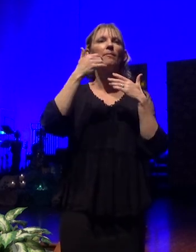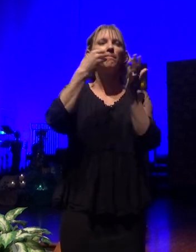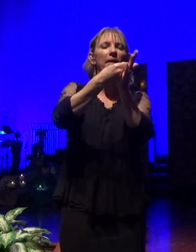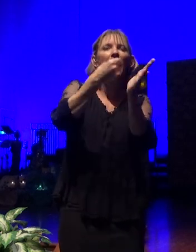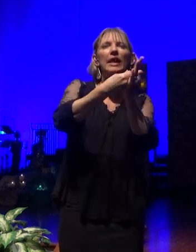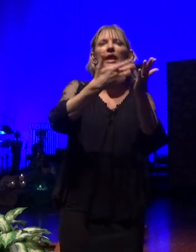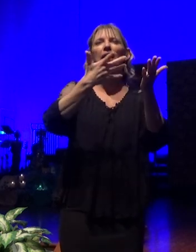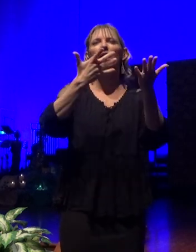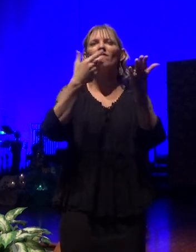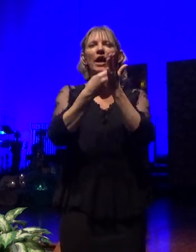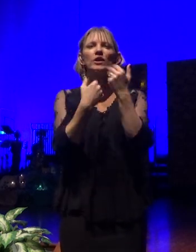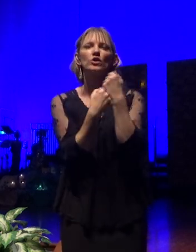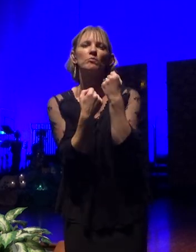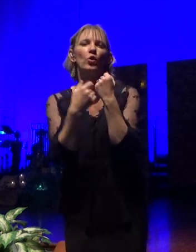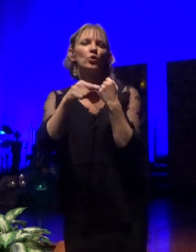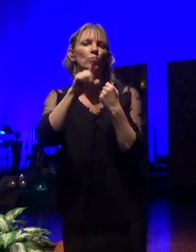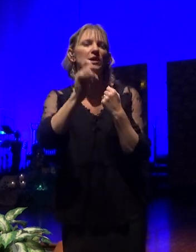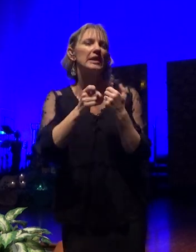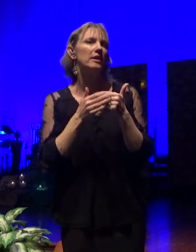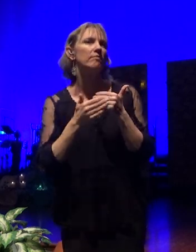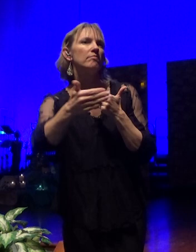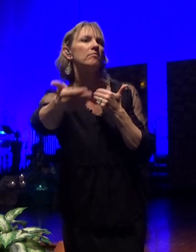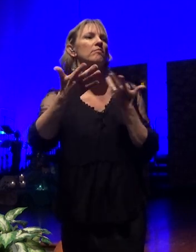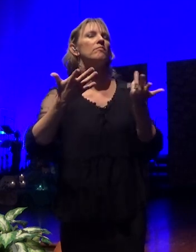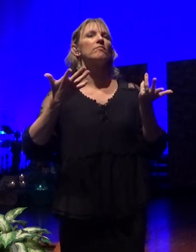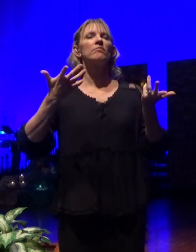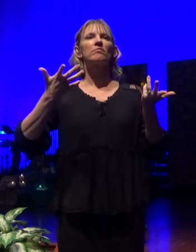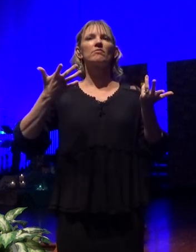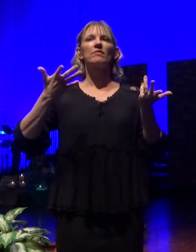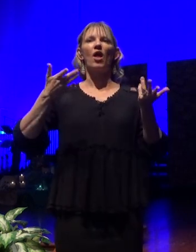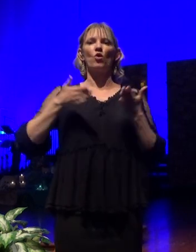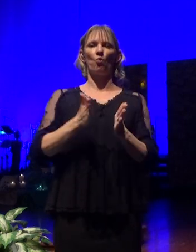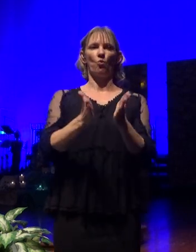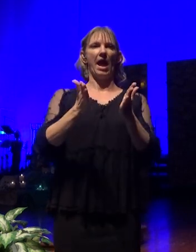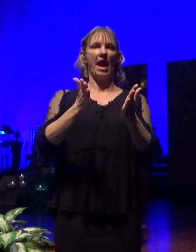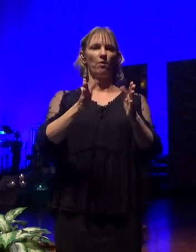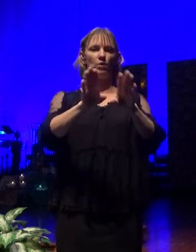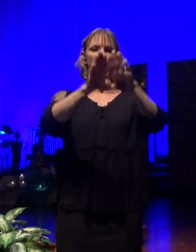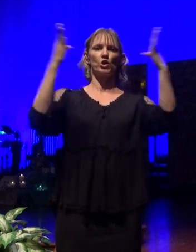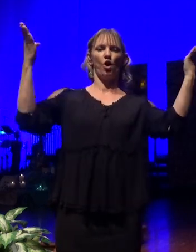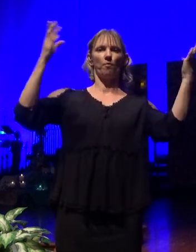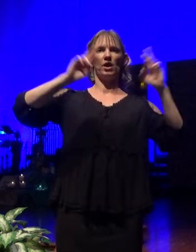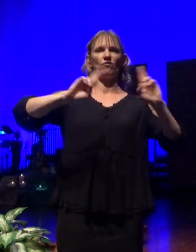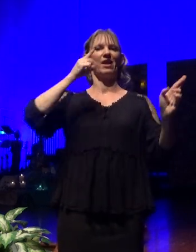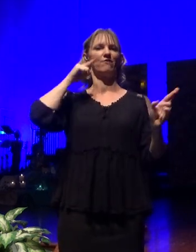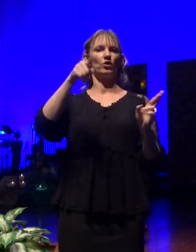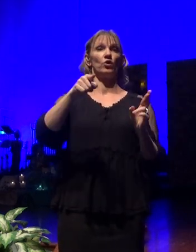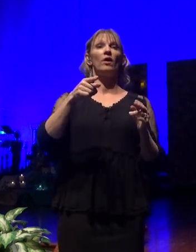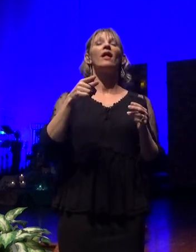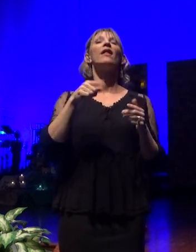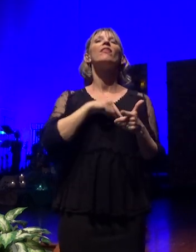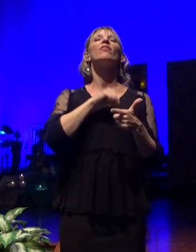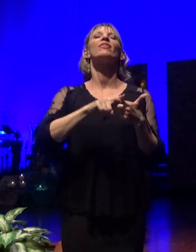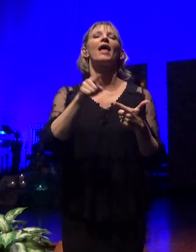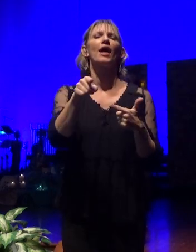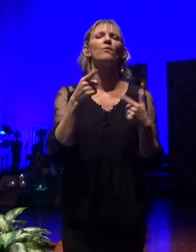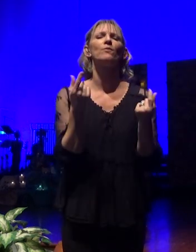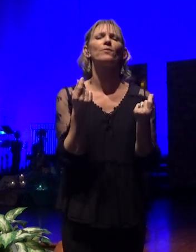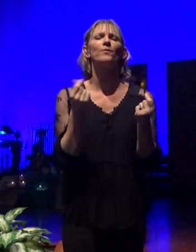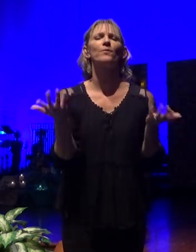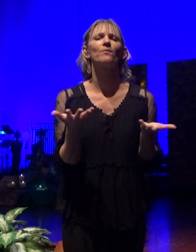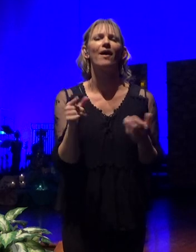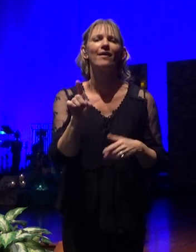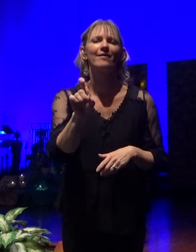financial support you could ever need, and that the way was made for you. What would you do then?